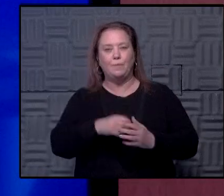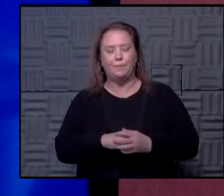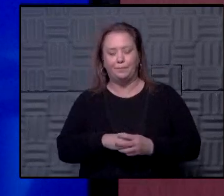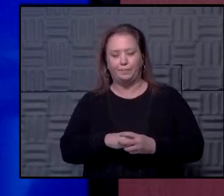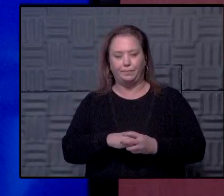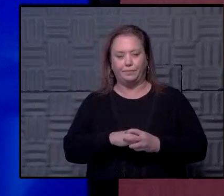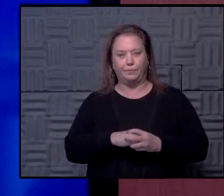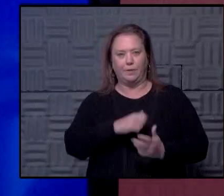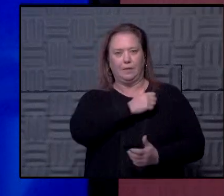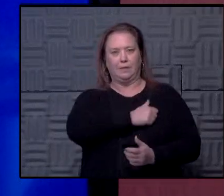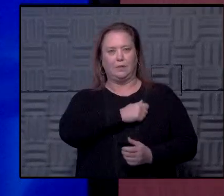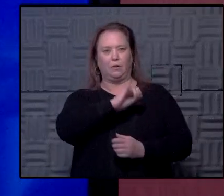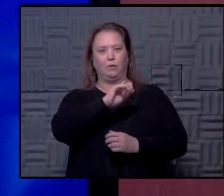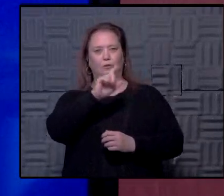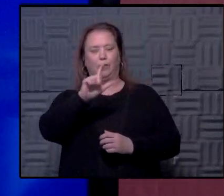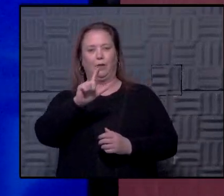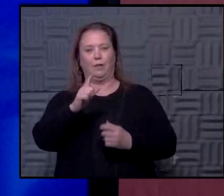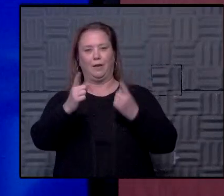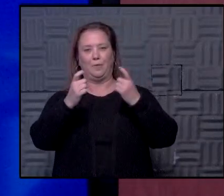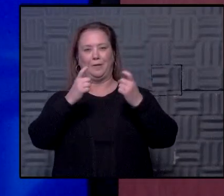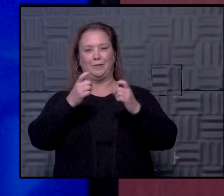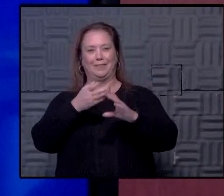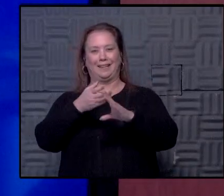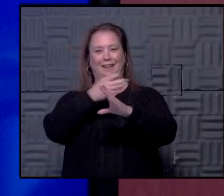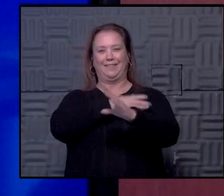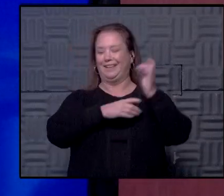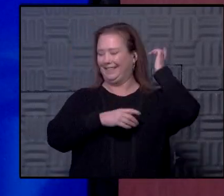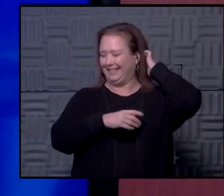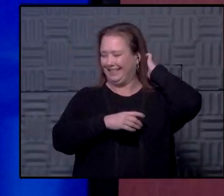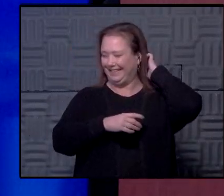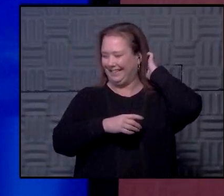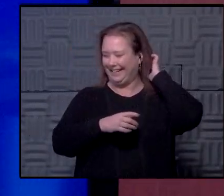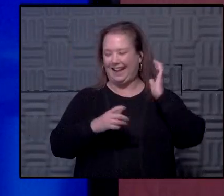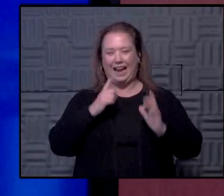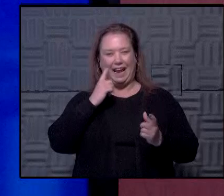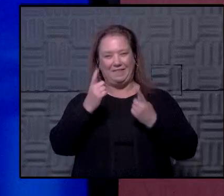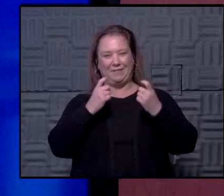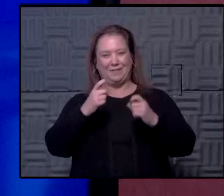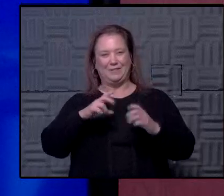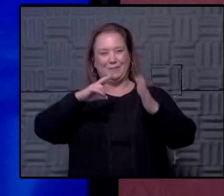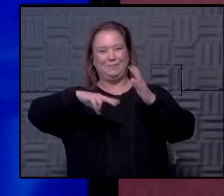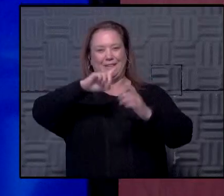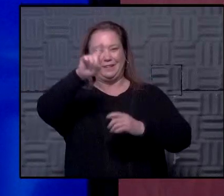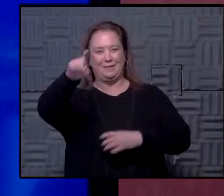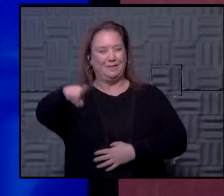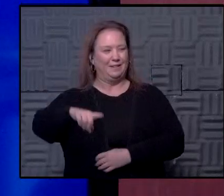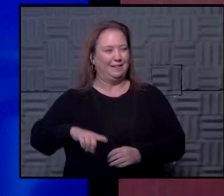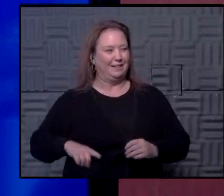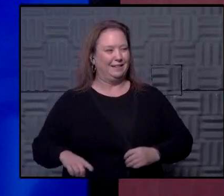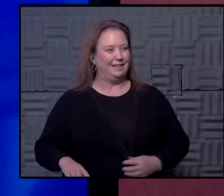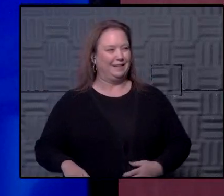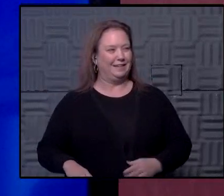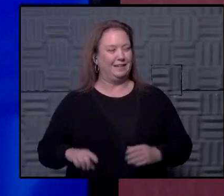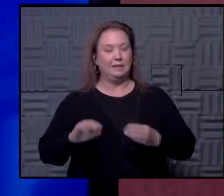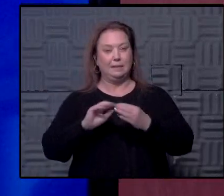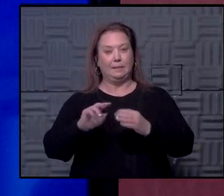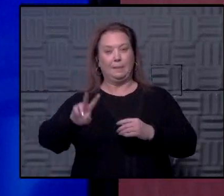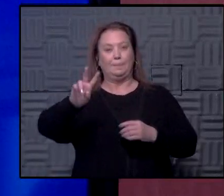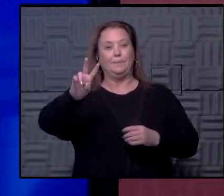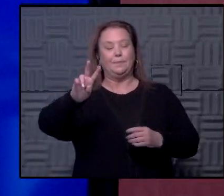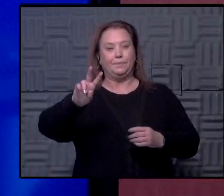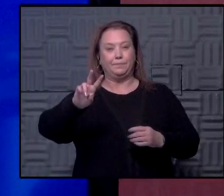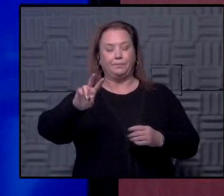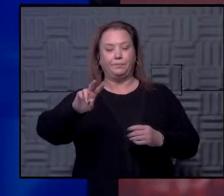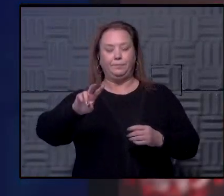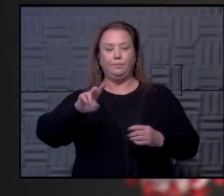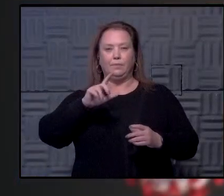of being sorry, Jill, I got the questions in advance. So I'm sorry, I know. Read it for us. Yeah, I'm happy Sorry about to. that. Question 2. Instead